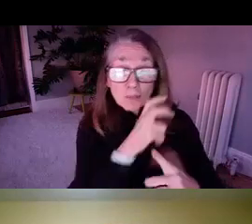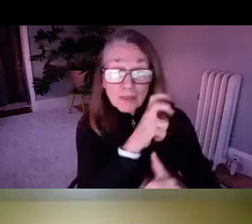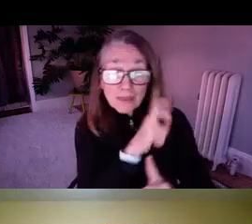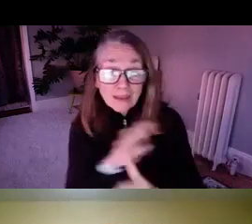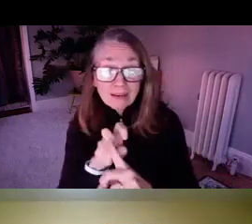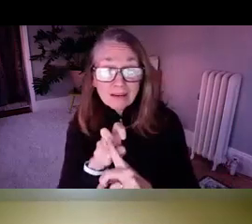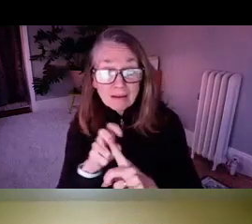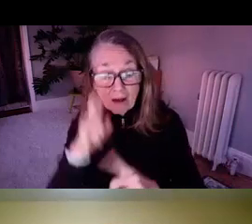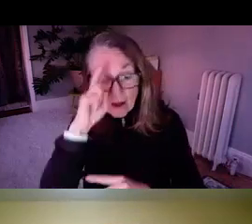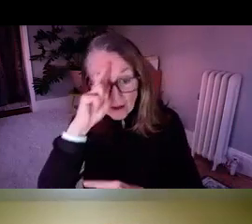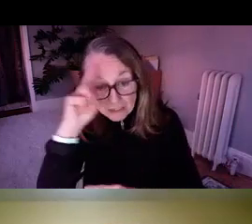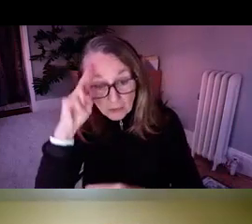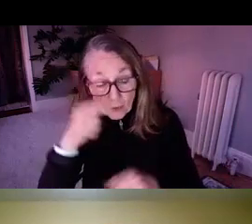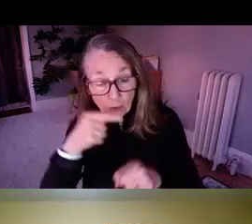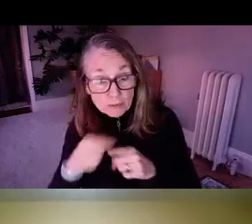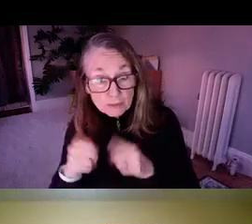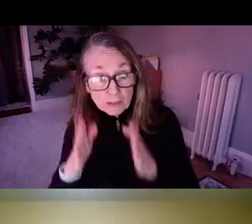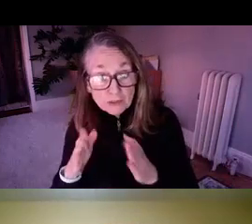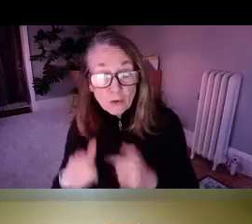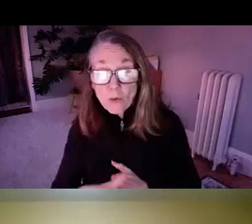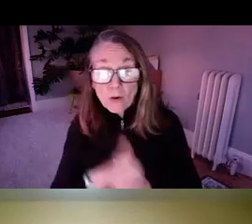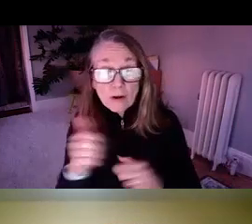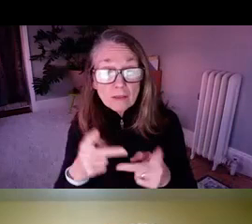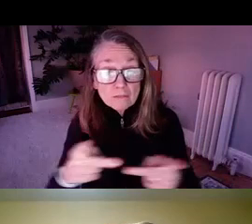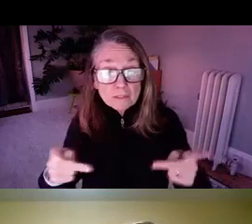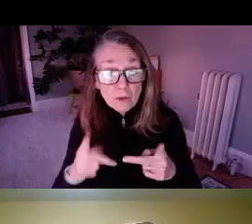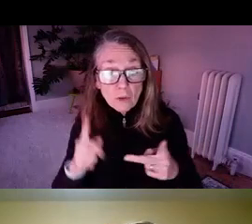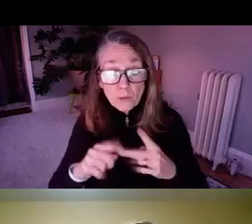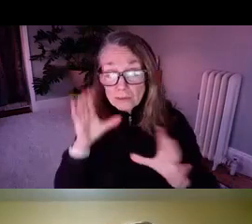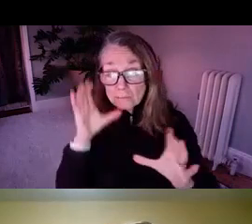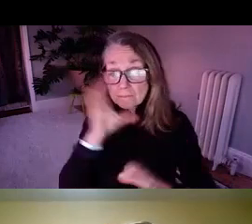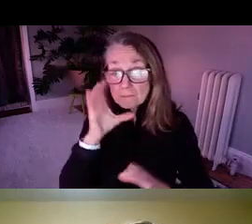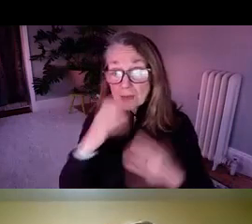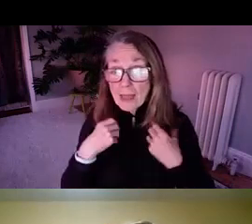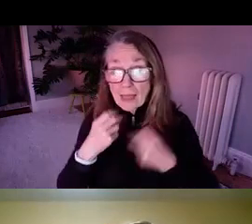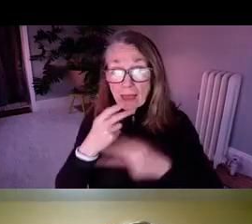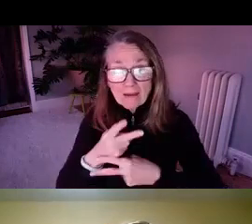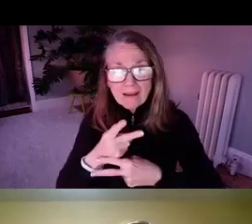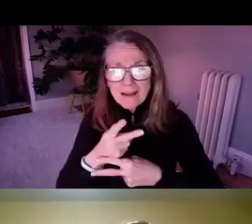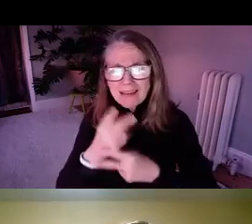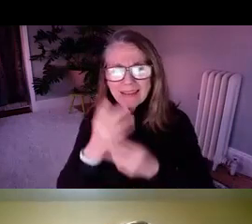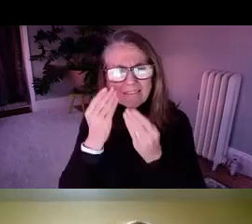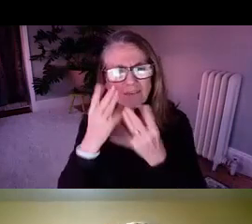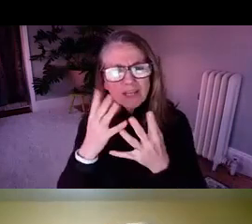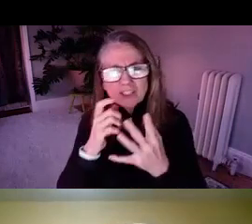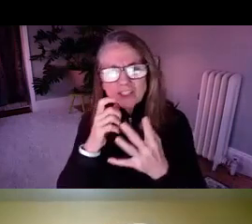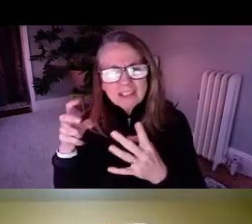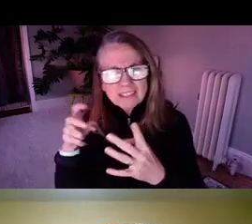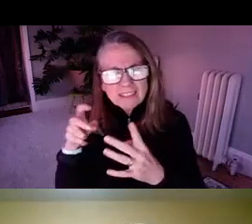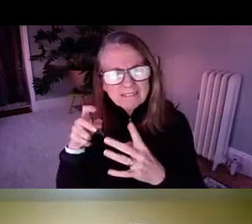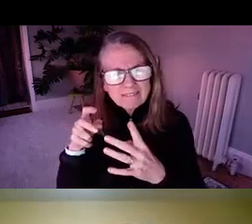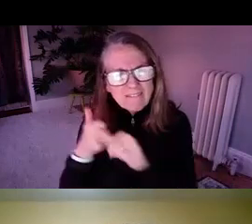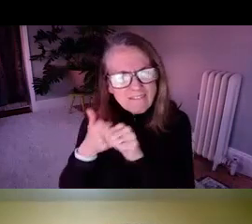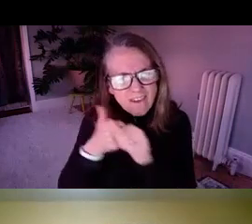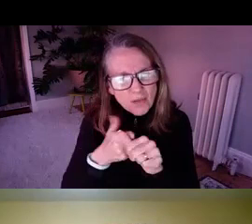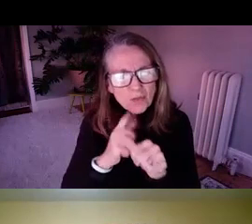or some other facility where they're seeking healthcare, that information doesn't follow them where they need an